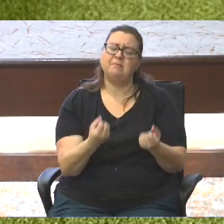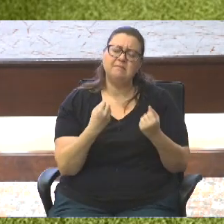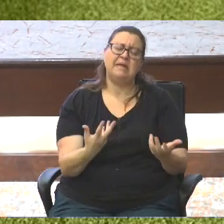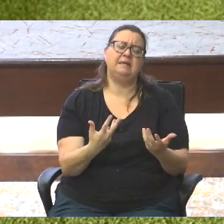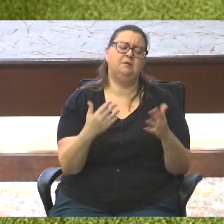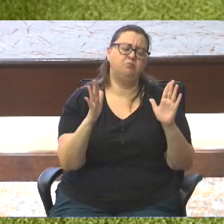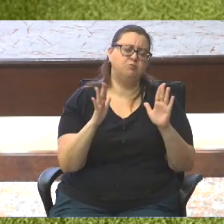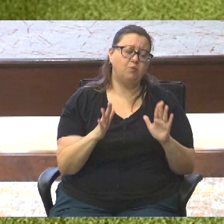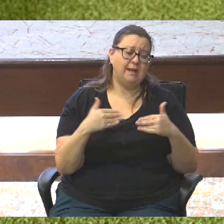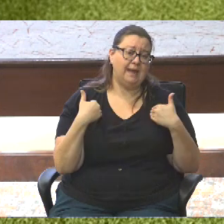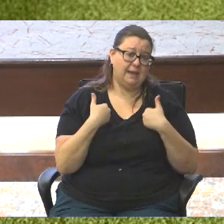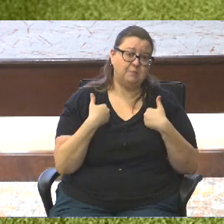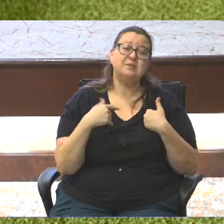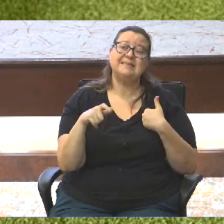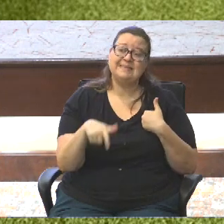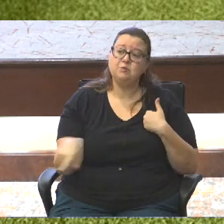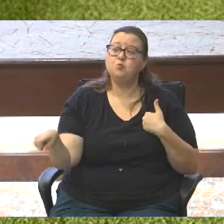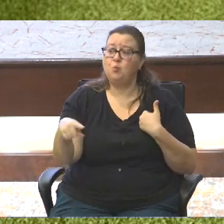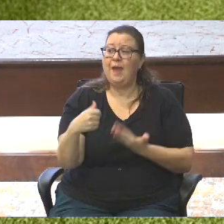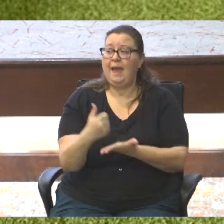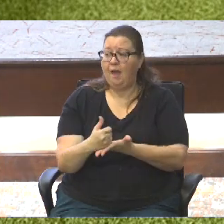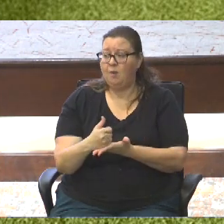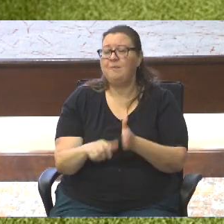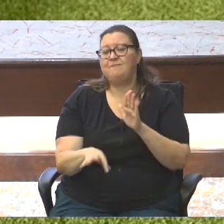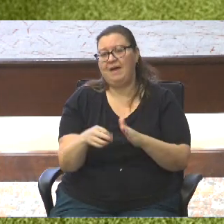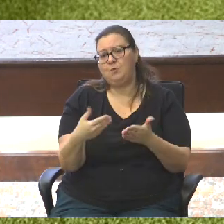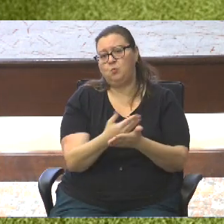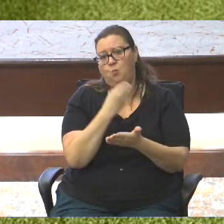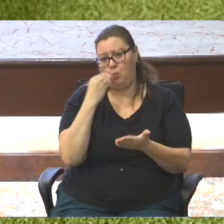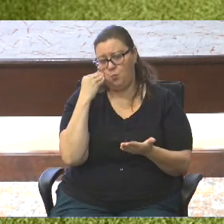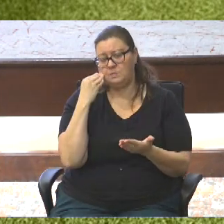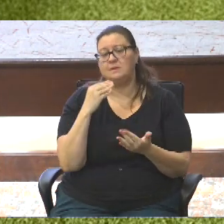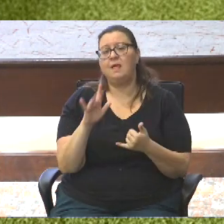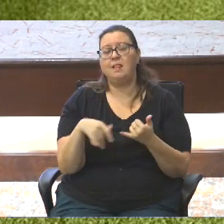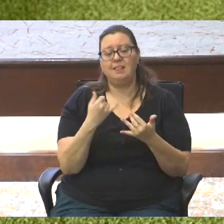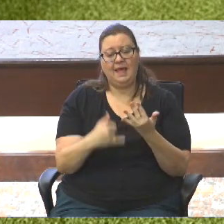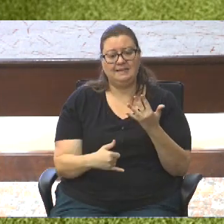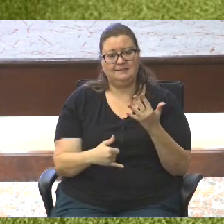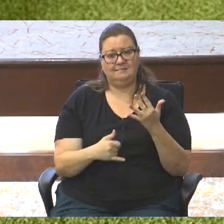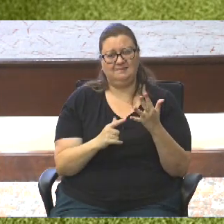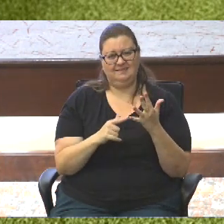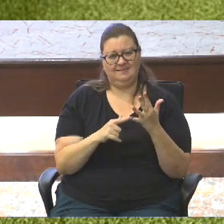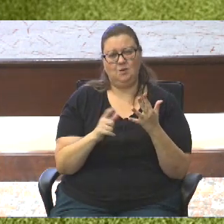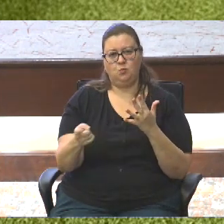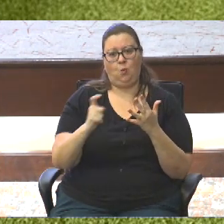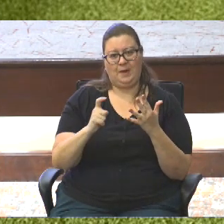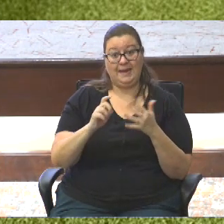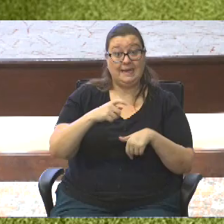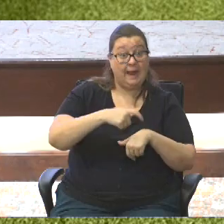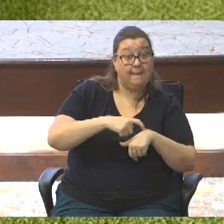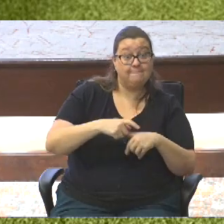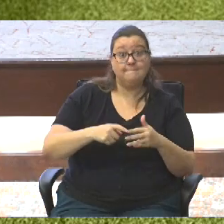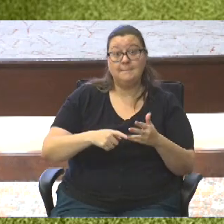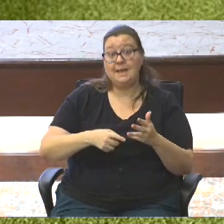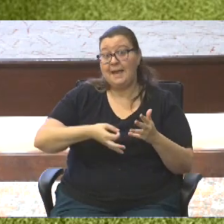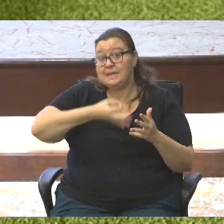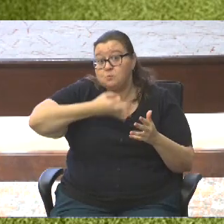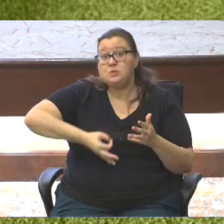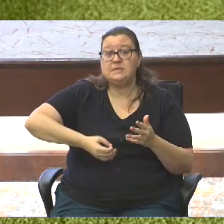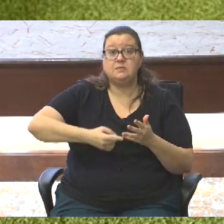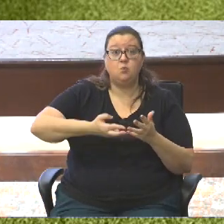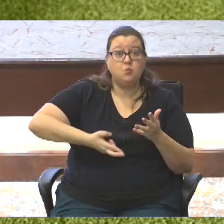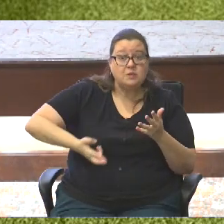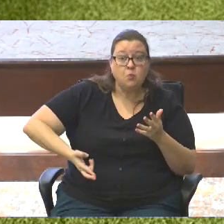definitely need you to help find them homes. Last but not least, donating. Whether it's your time, expertise, resources,